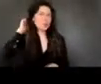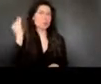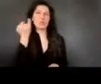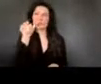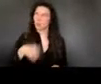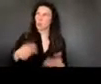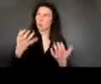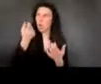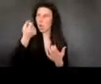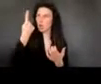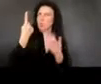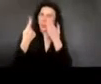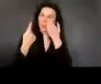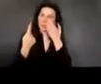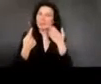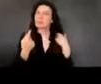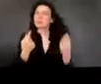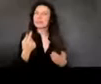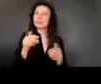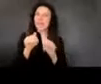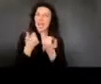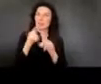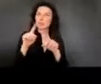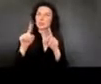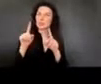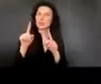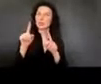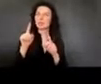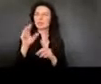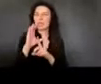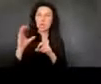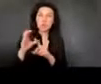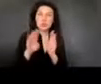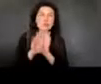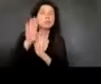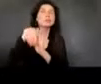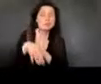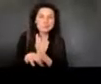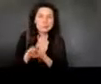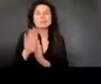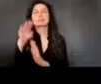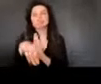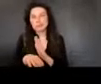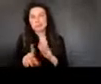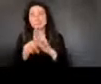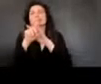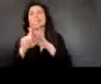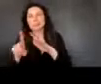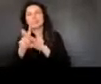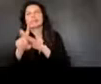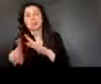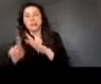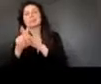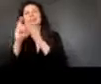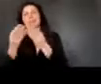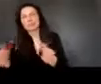of an industry, as I'm trying to do here a bit. I also like the palimpsest because you get this idea of